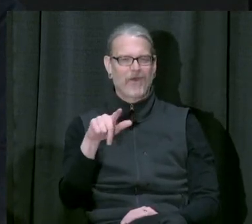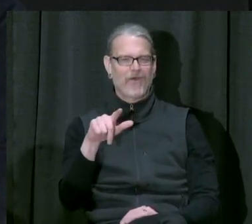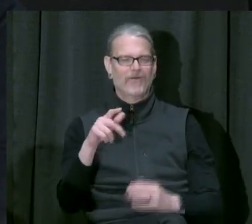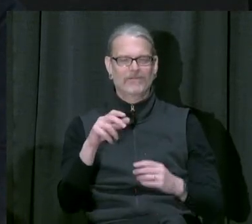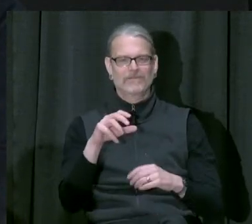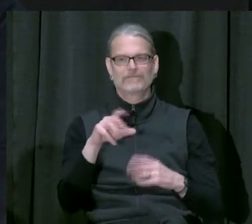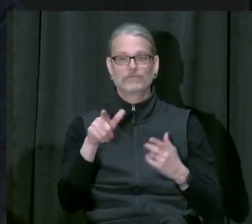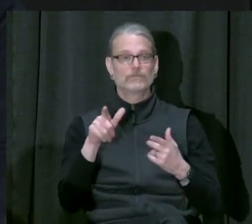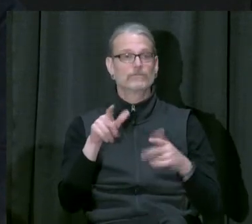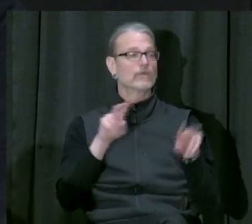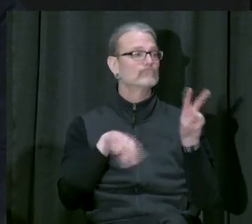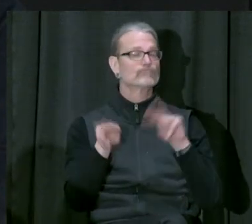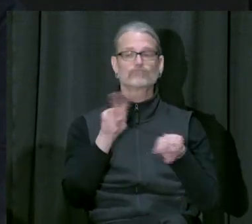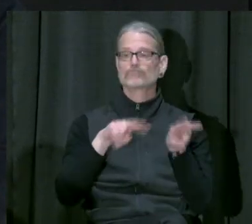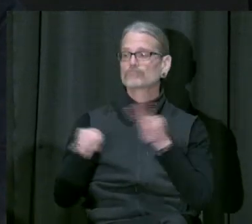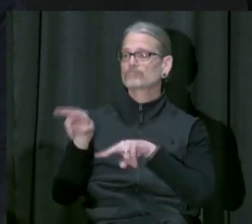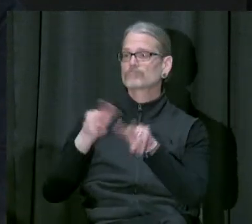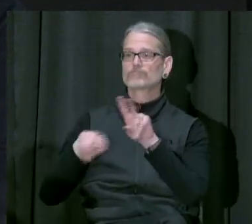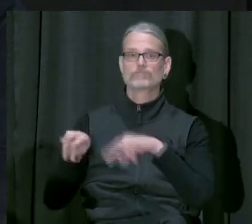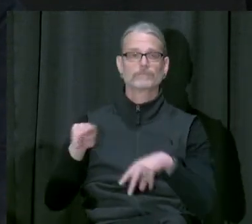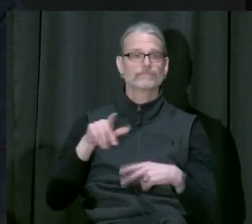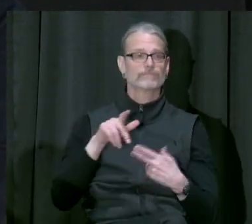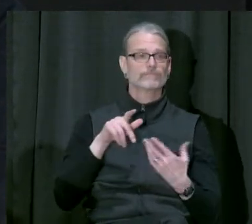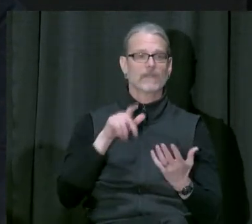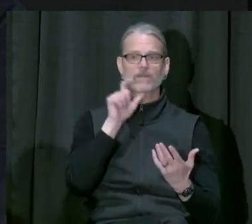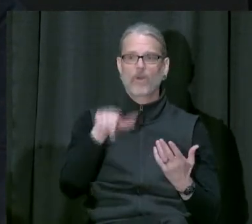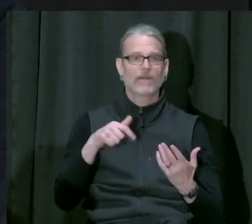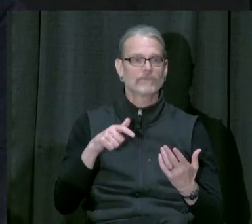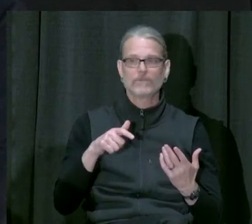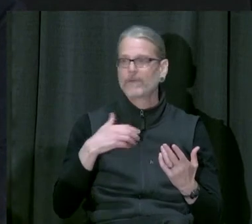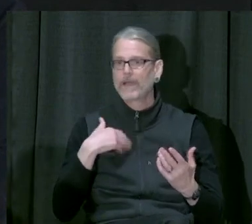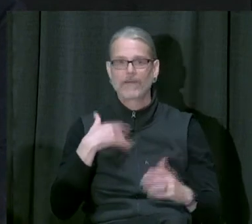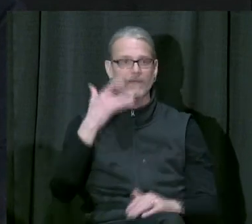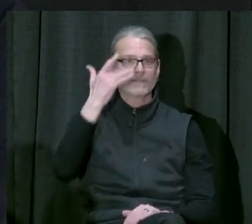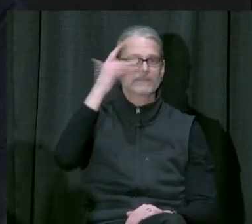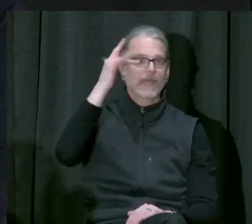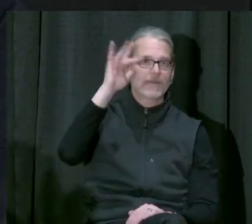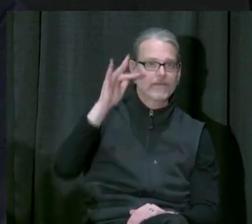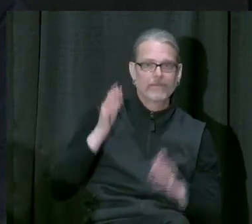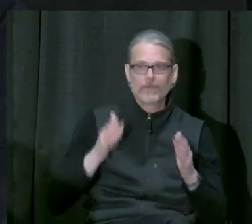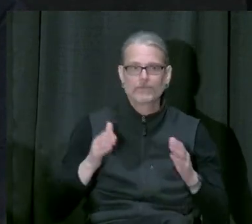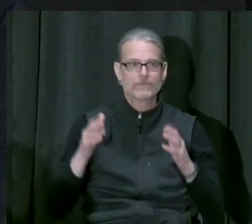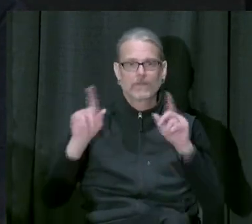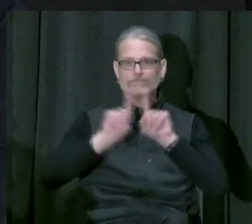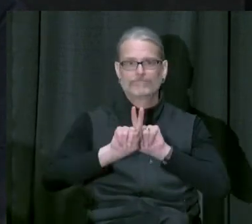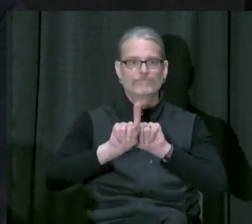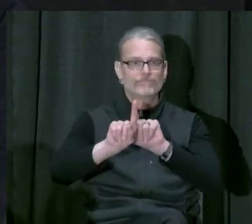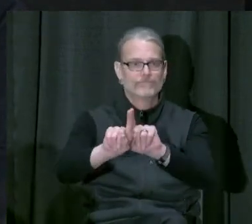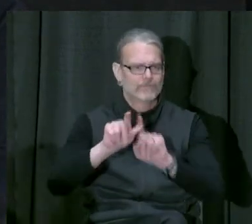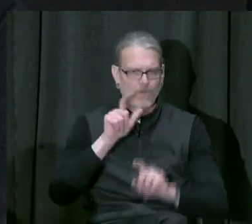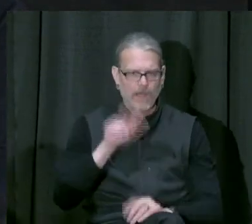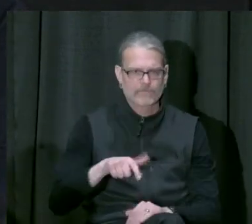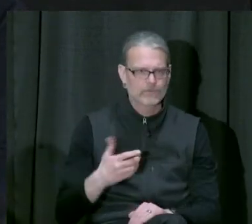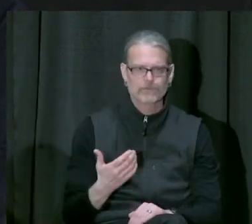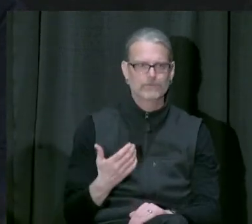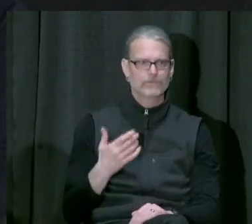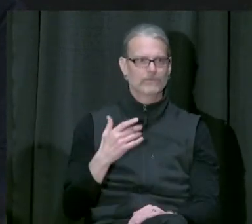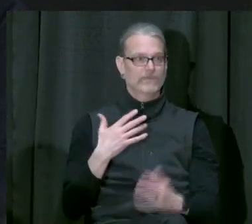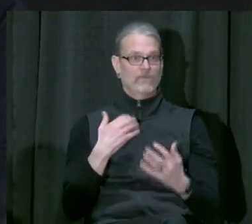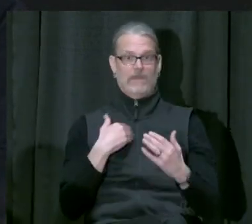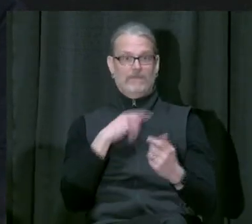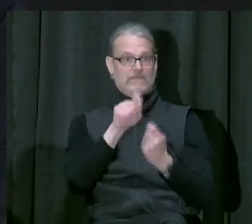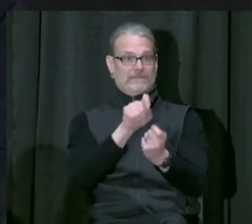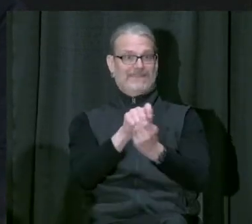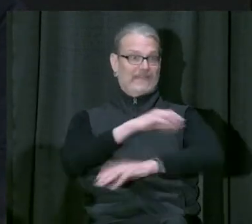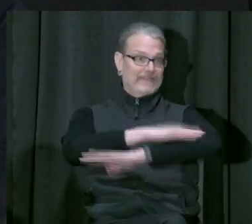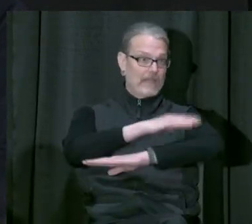browse, you just walk around. You don't have to find a sighted person to guide you. If you want a specific place, you want to go, you know, from